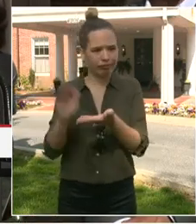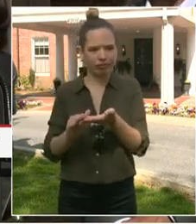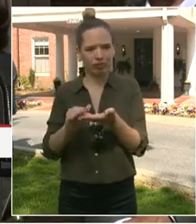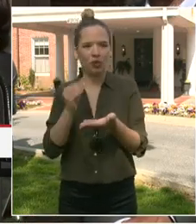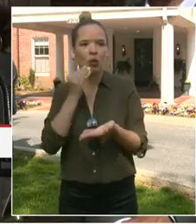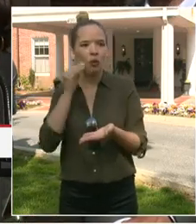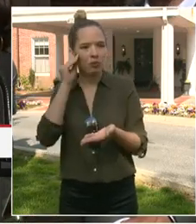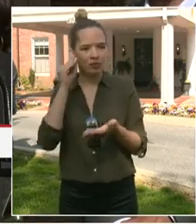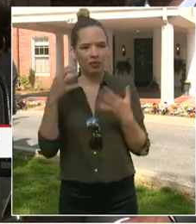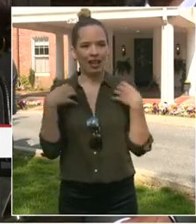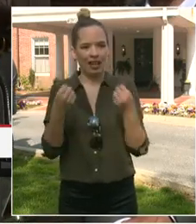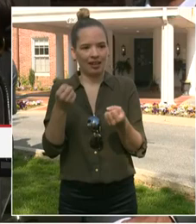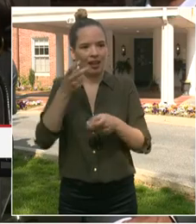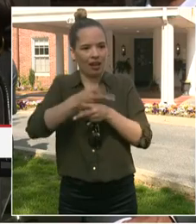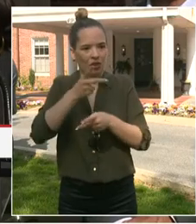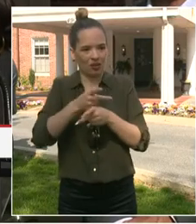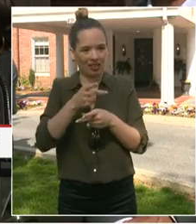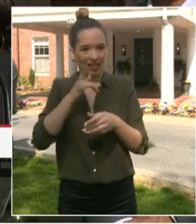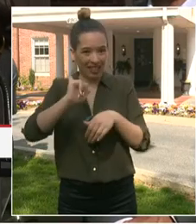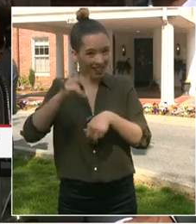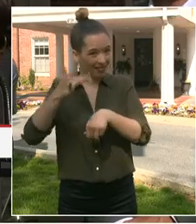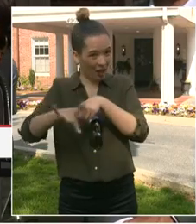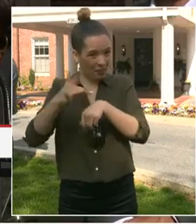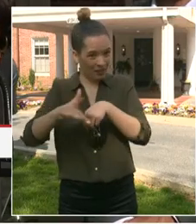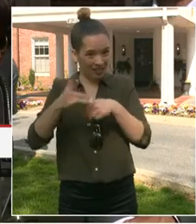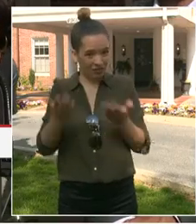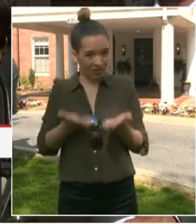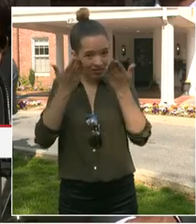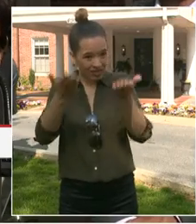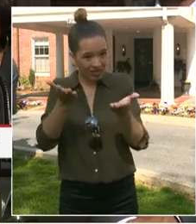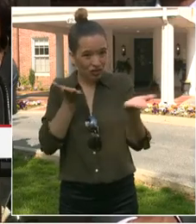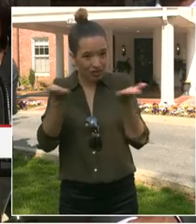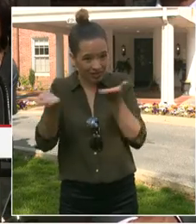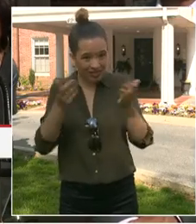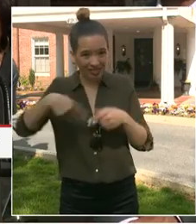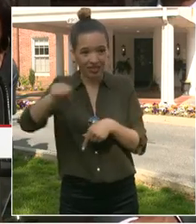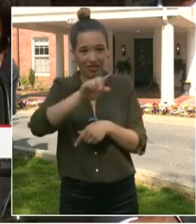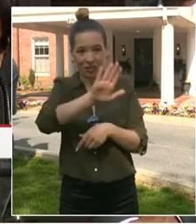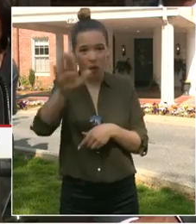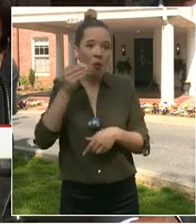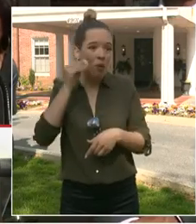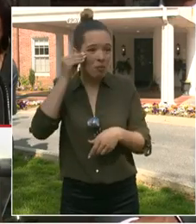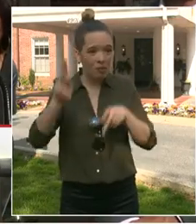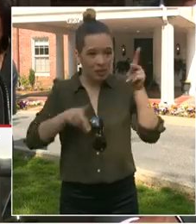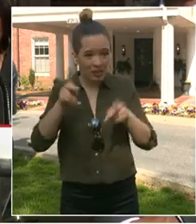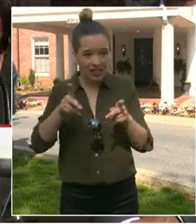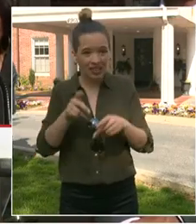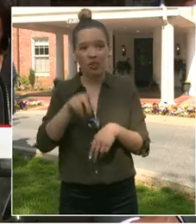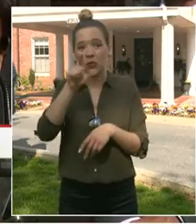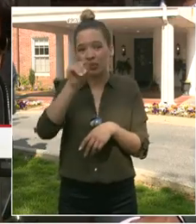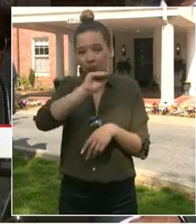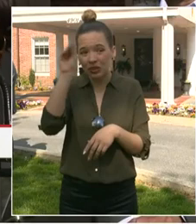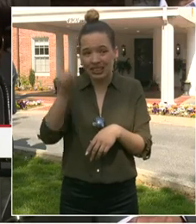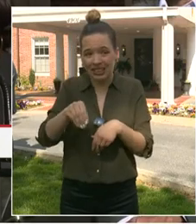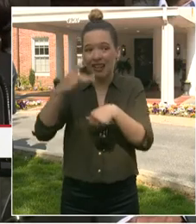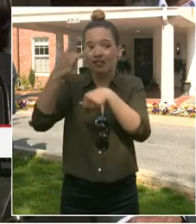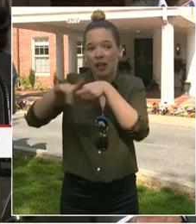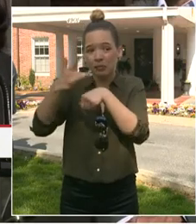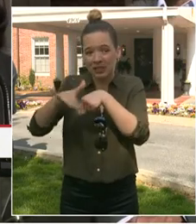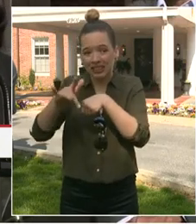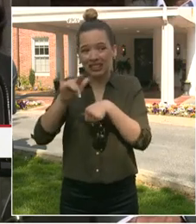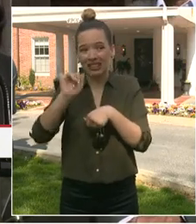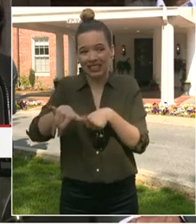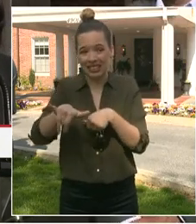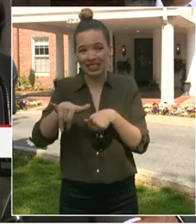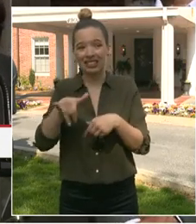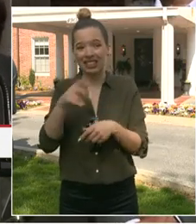available to provide those services to persons in their home. We have about a 20% vacancy rate across our hospitals, and these can